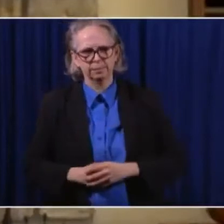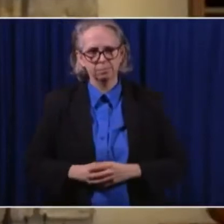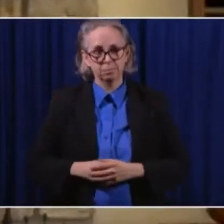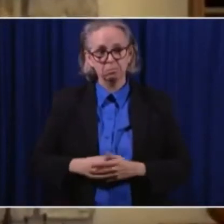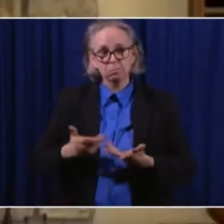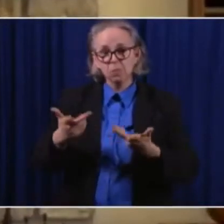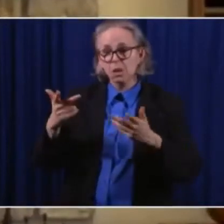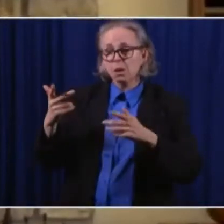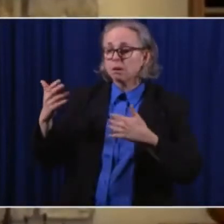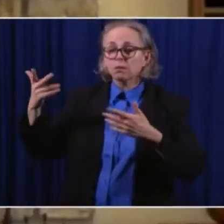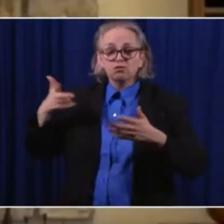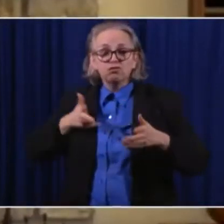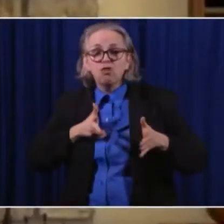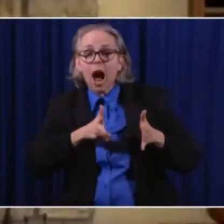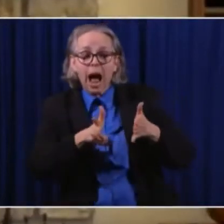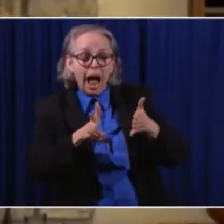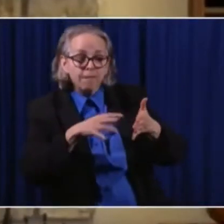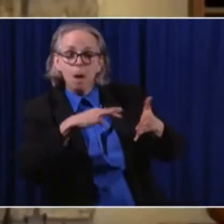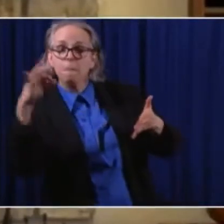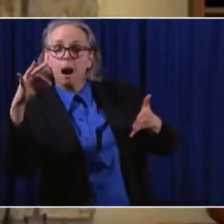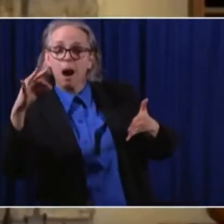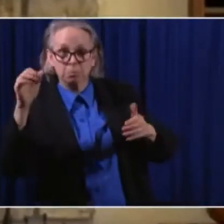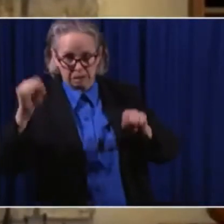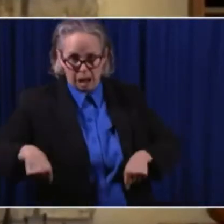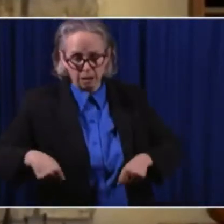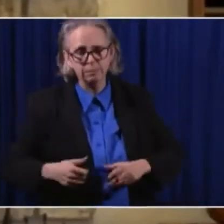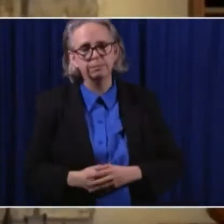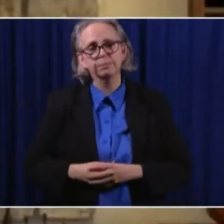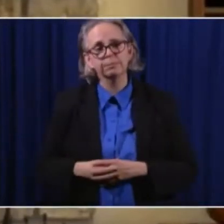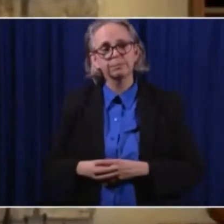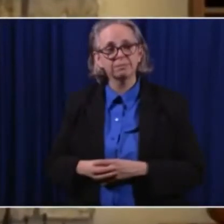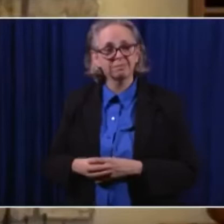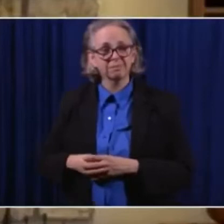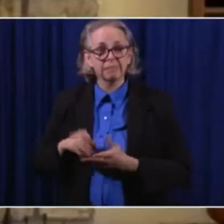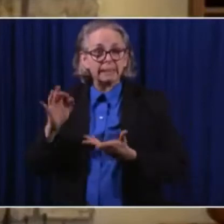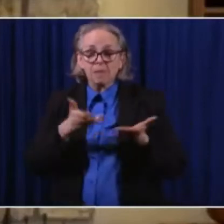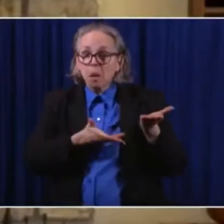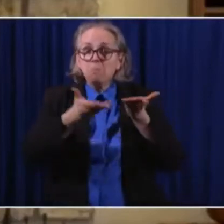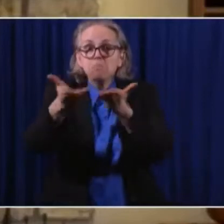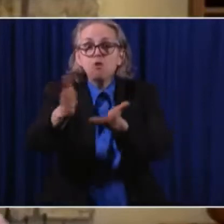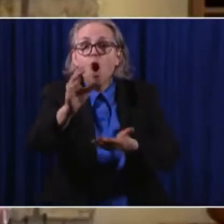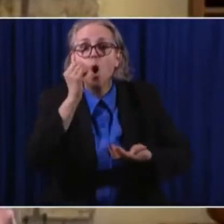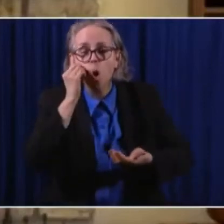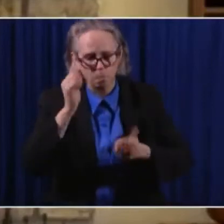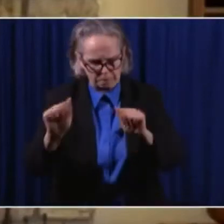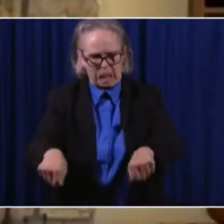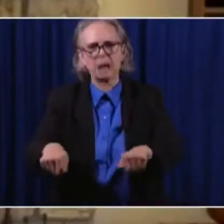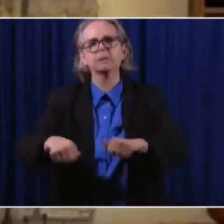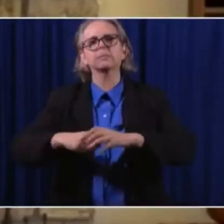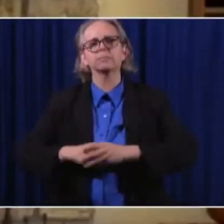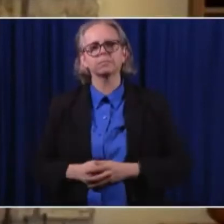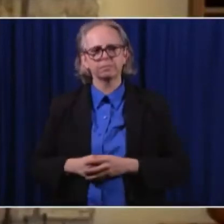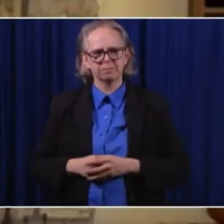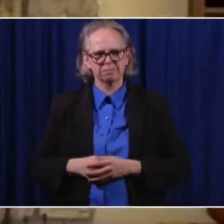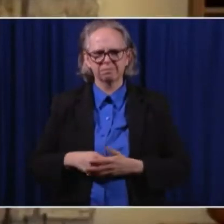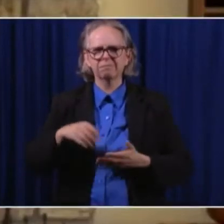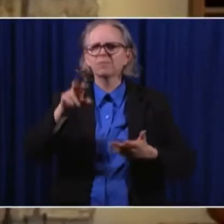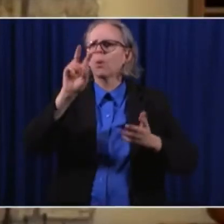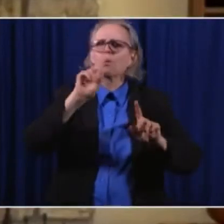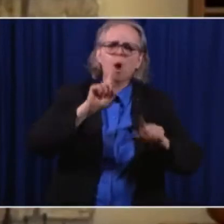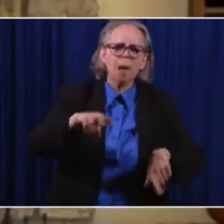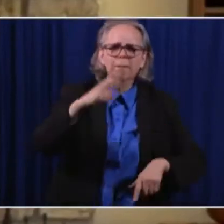restaurant had drive-through, you could do, if they have delivery, you could do the delivery. You can get a pizza delivered, whatever you want to have